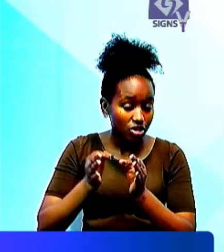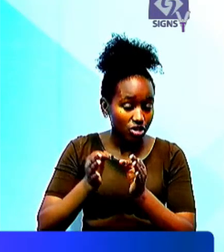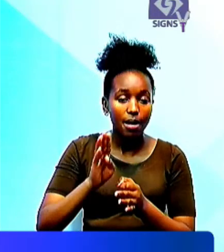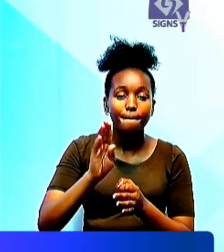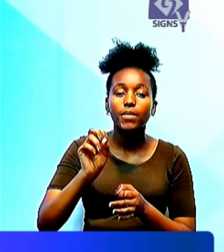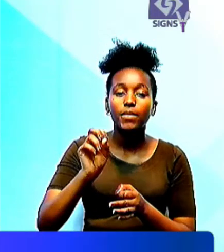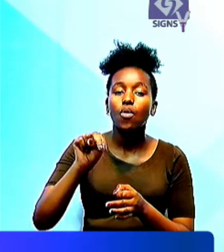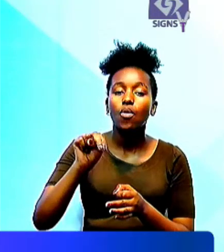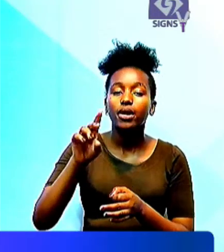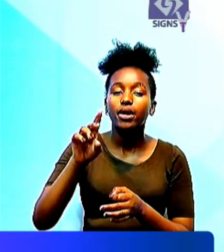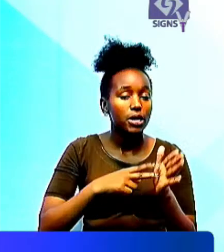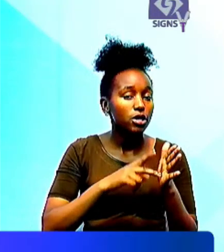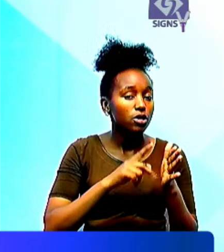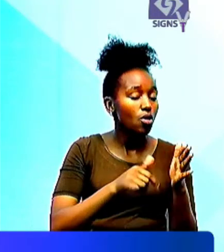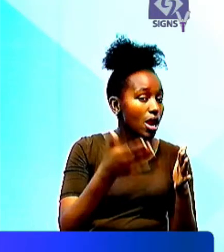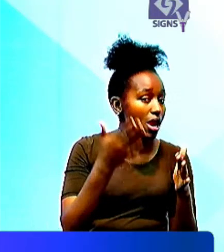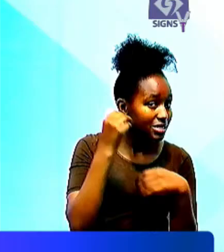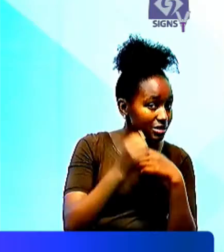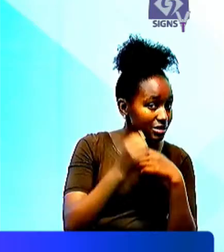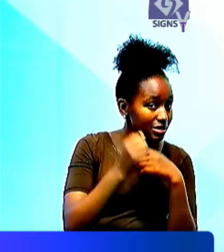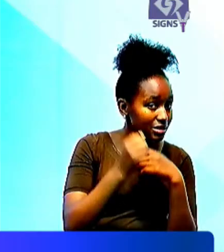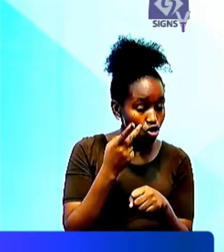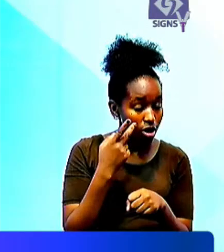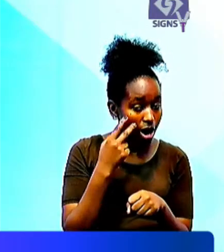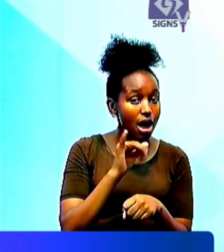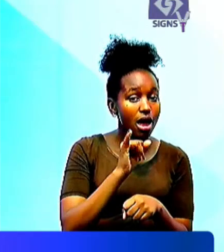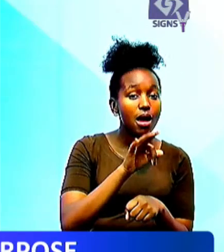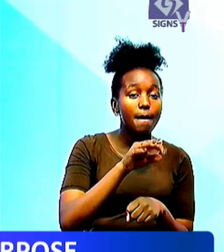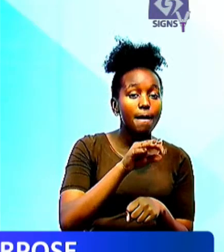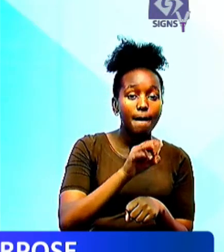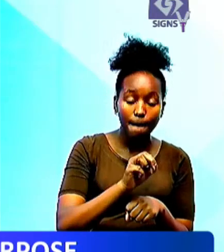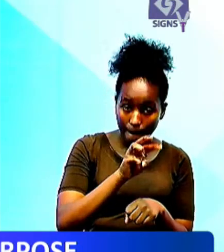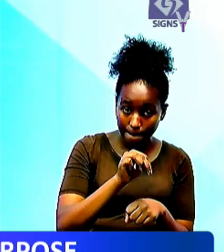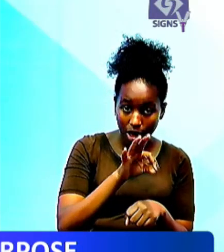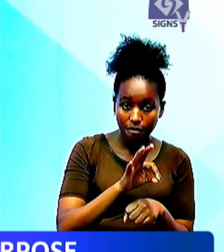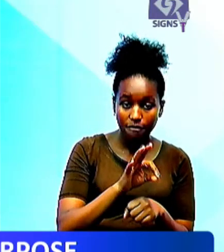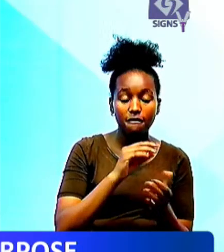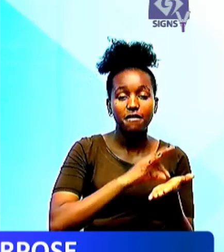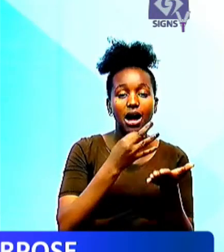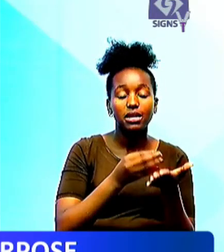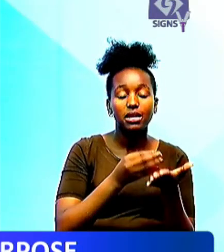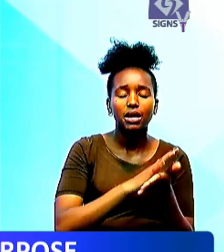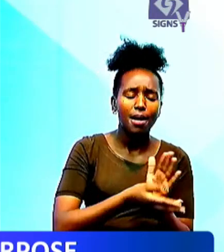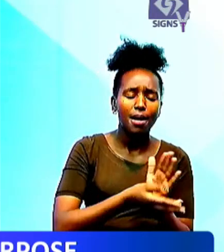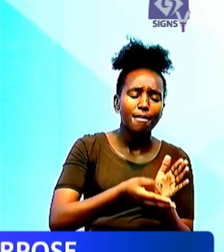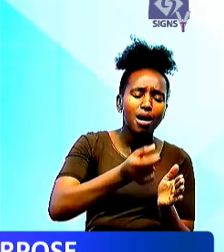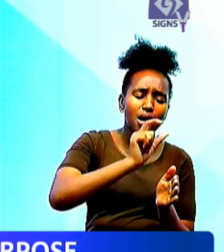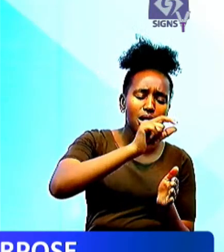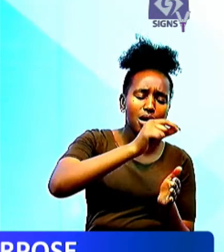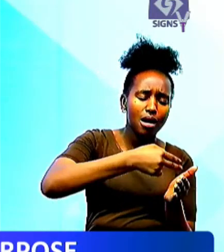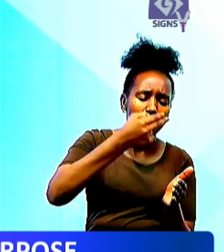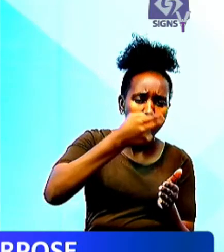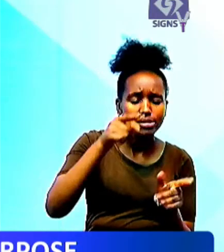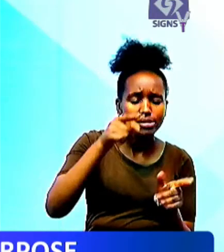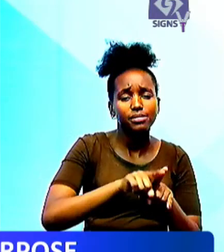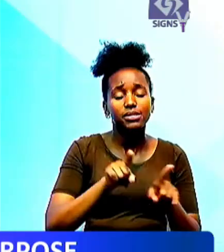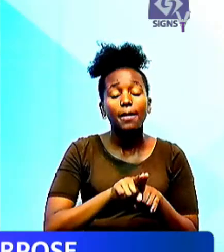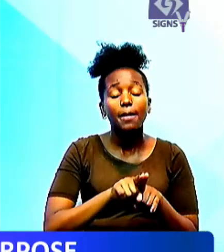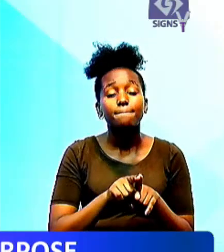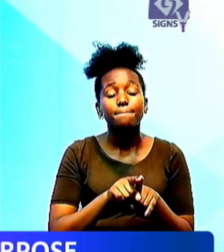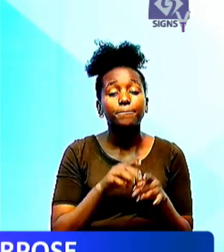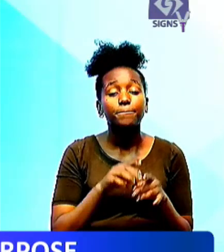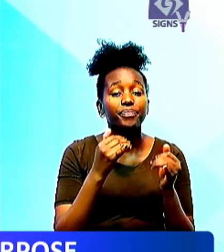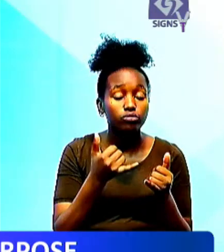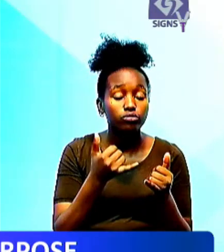good moment. We saw our money market fund rates going up to 17%, 15.5. But now, of course,